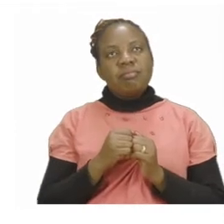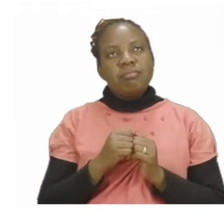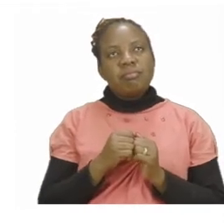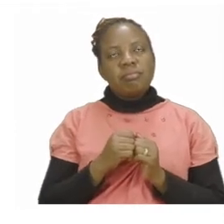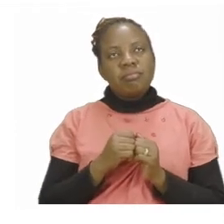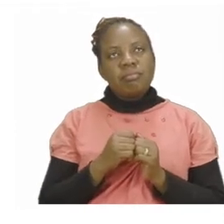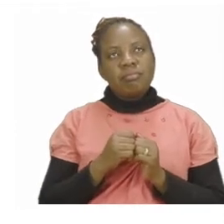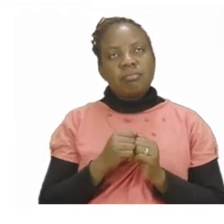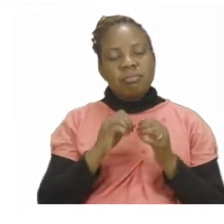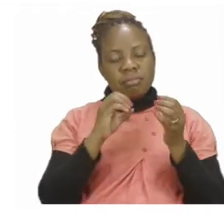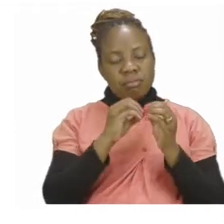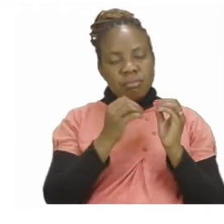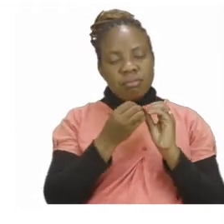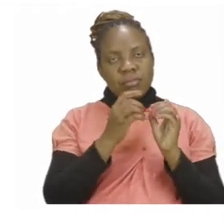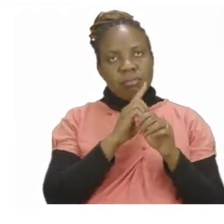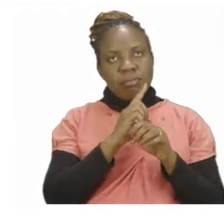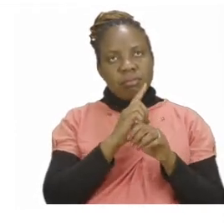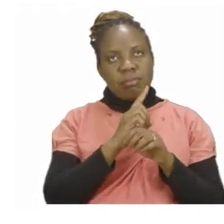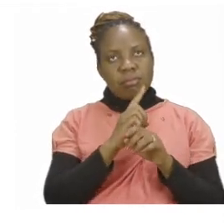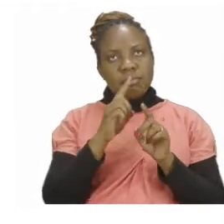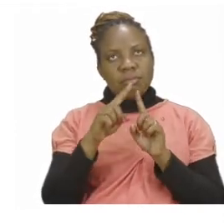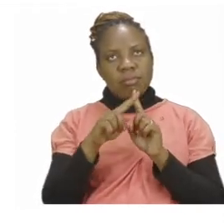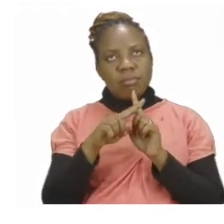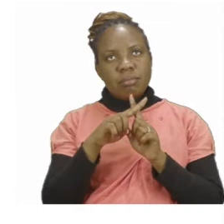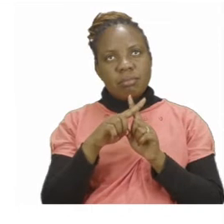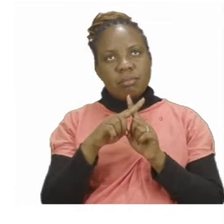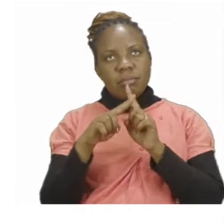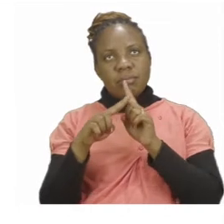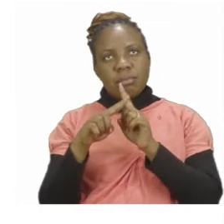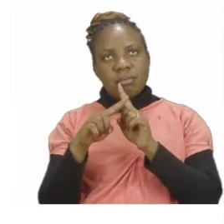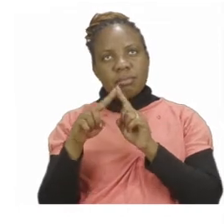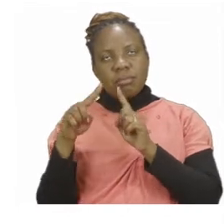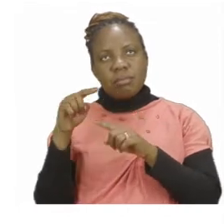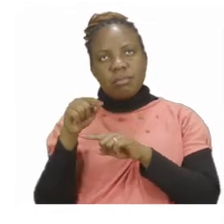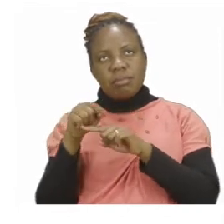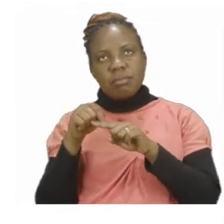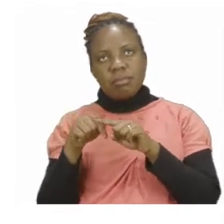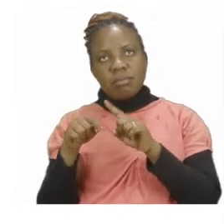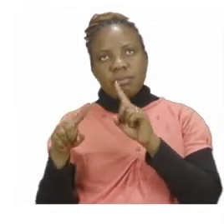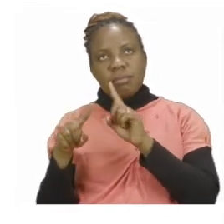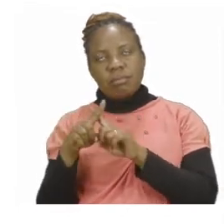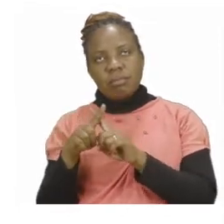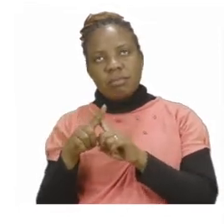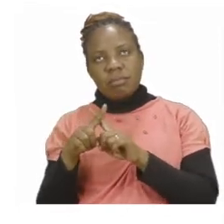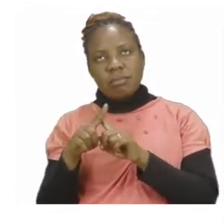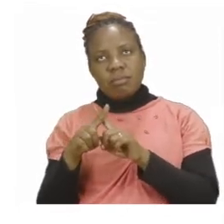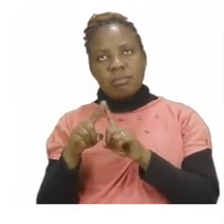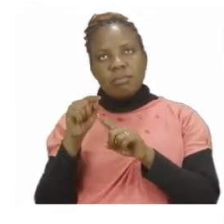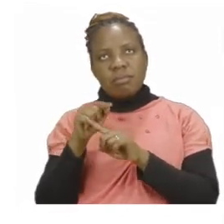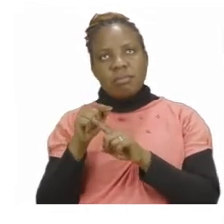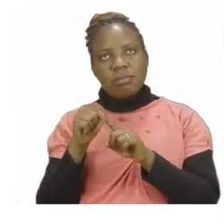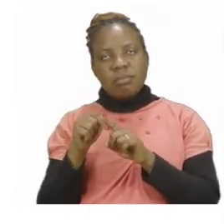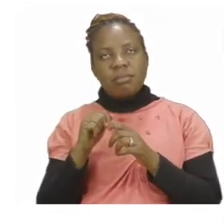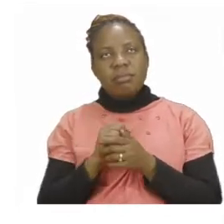or divide. Let's start with our train. Now, I have started with the train on the